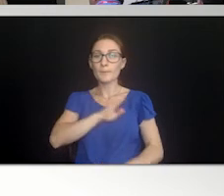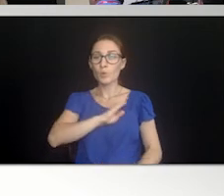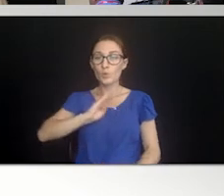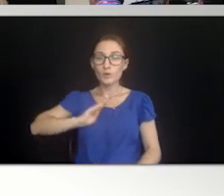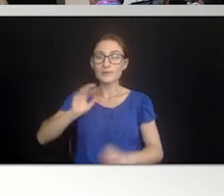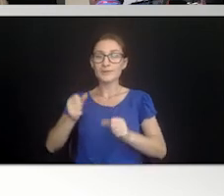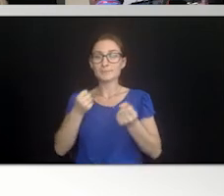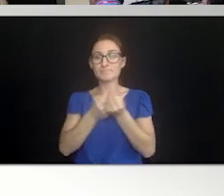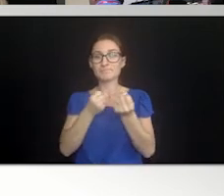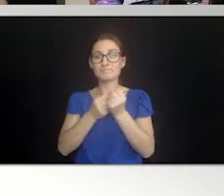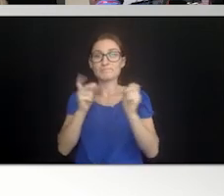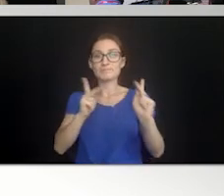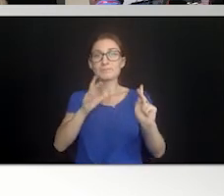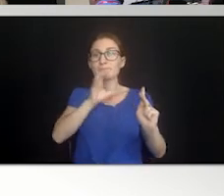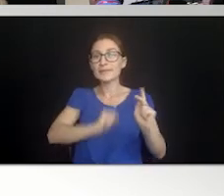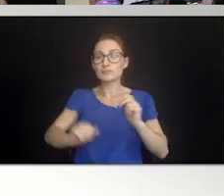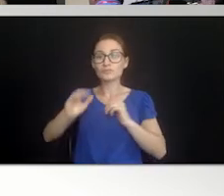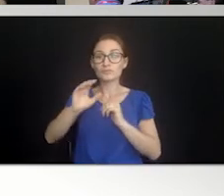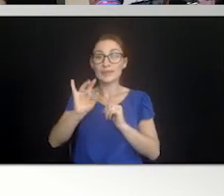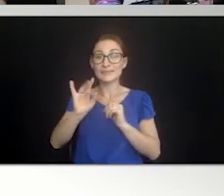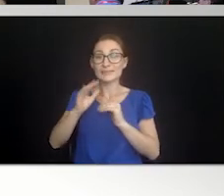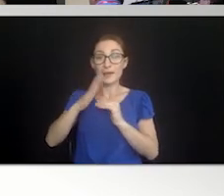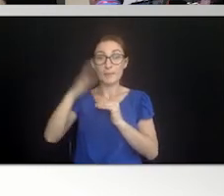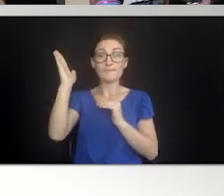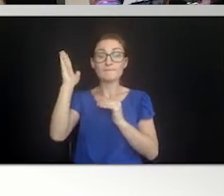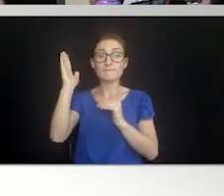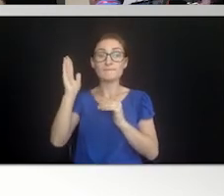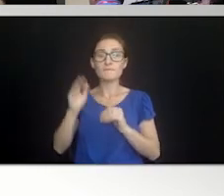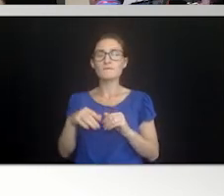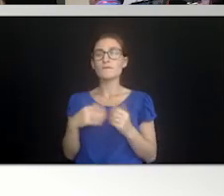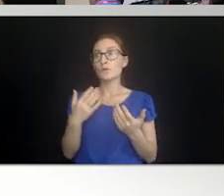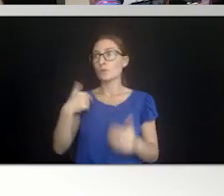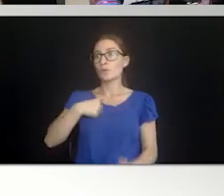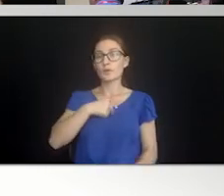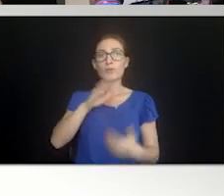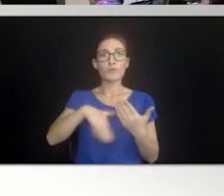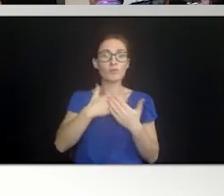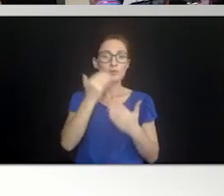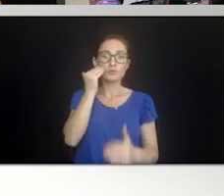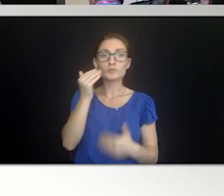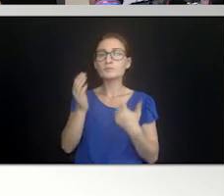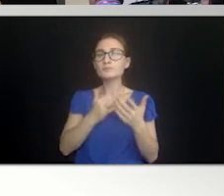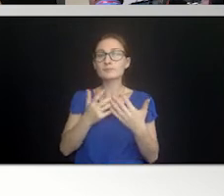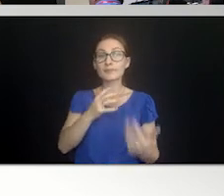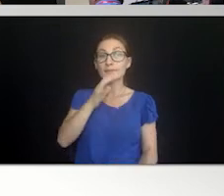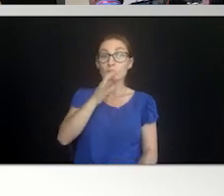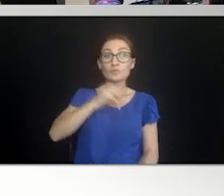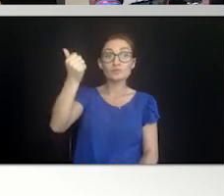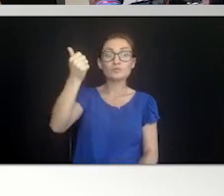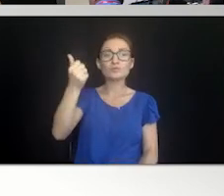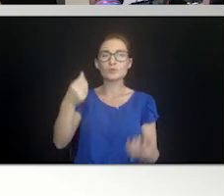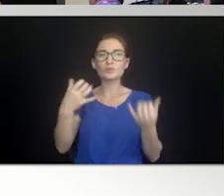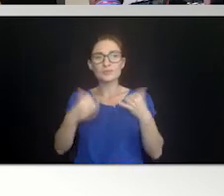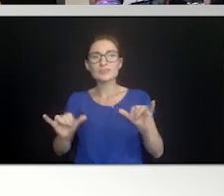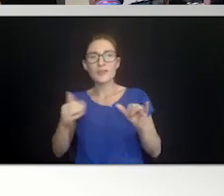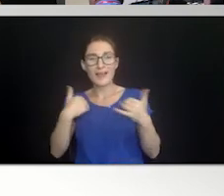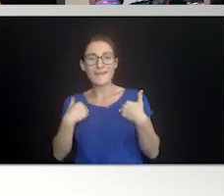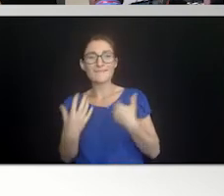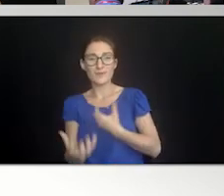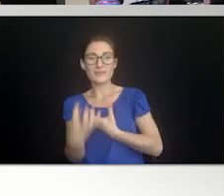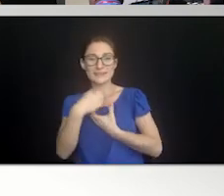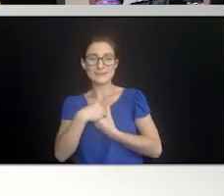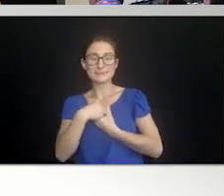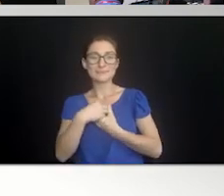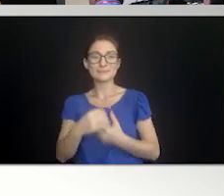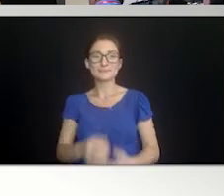board here to help support those people over 18. Because as we all know, just because you turned 18 and you aged out doesn't mean you're still not on the